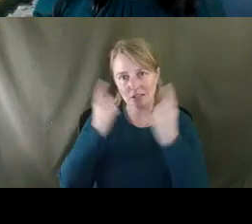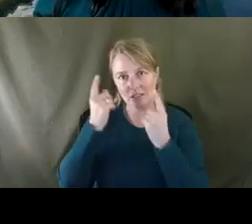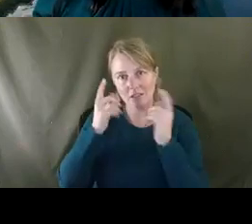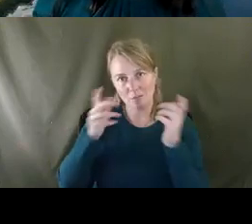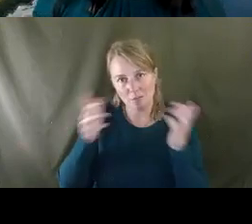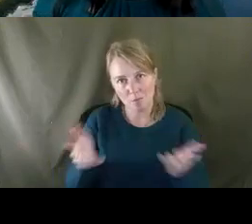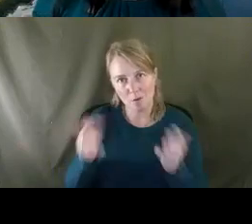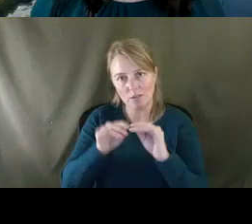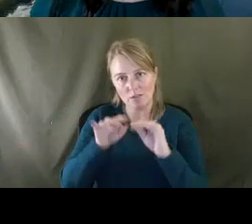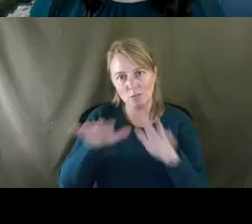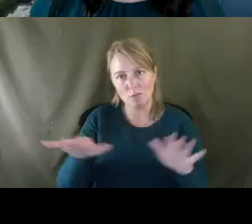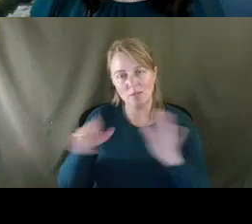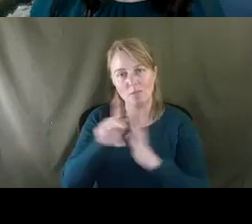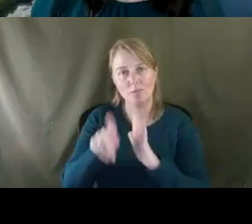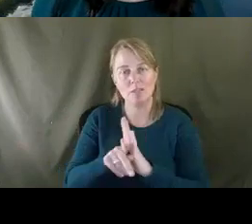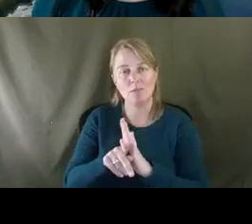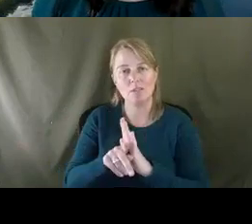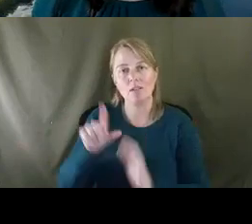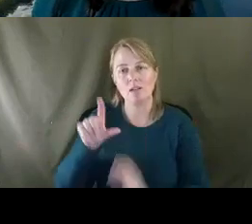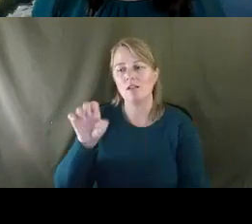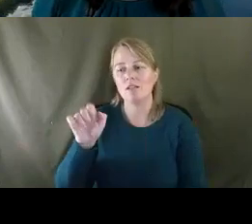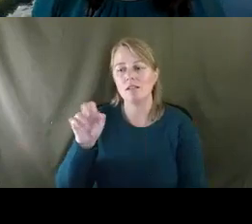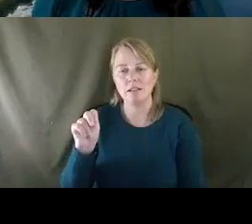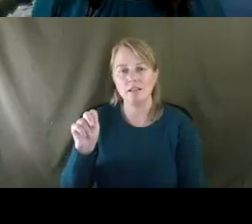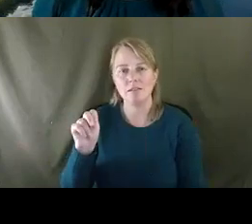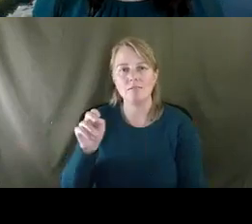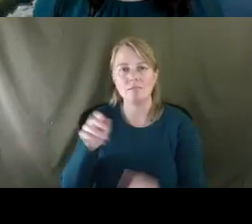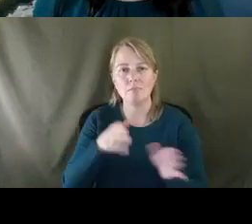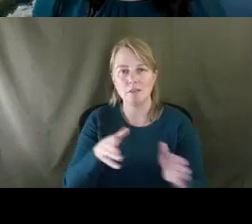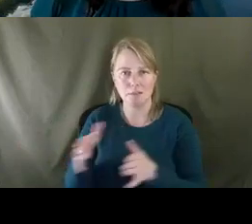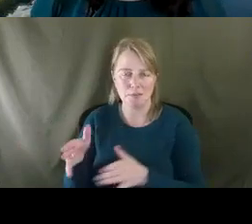and spreads the principles of lean methodology.